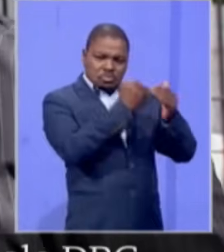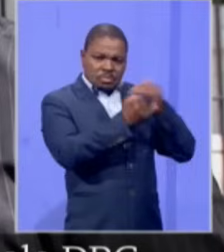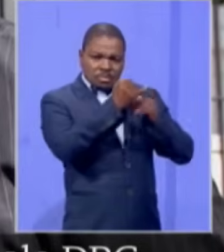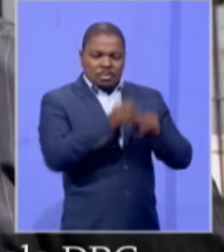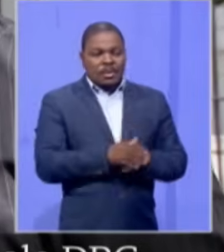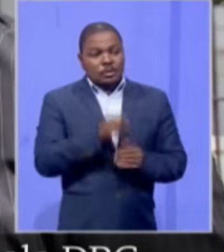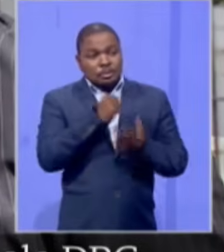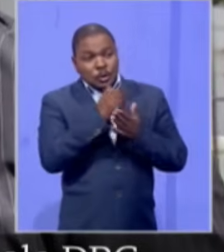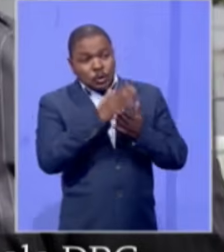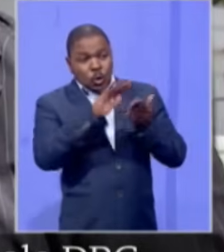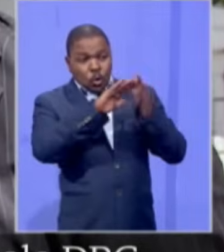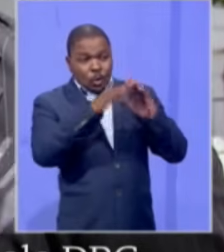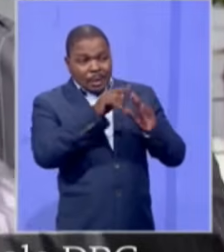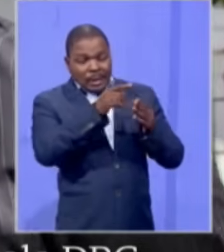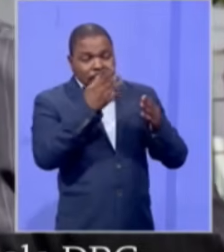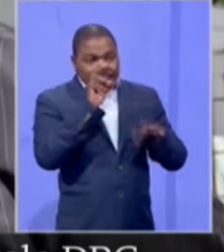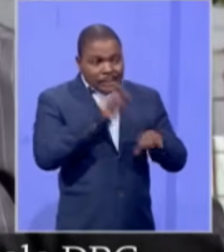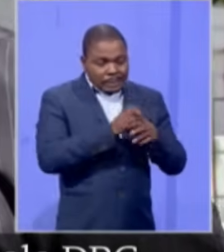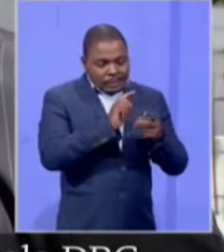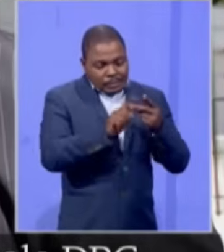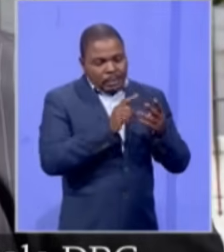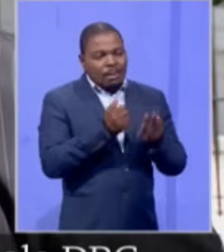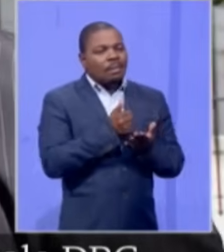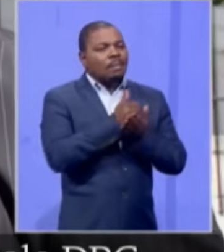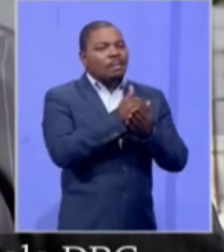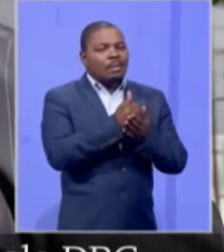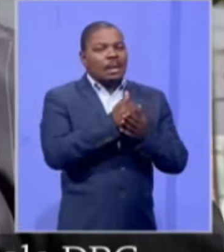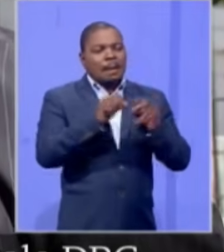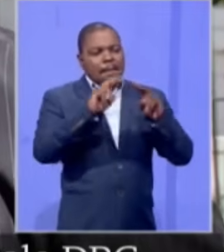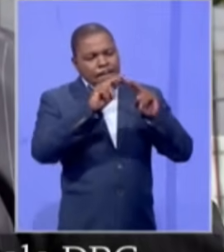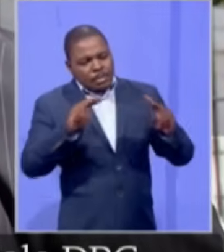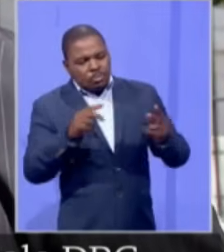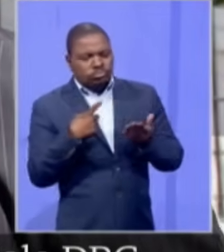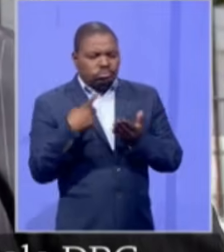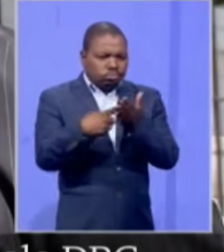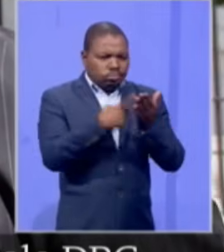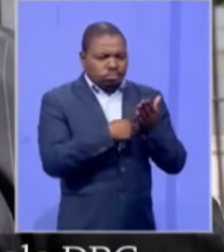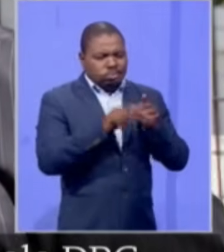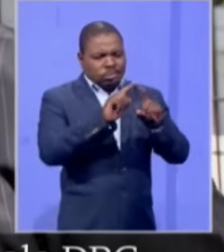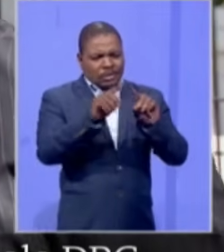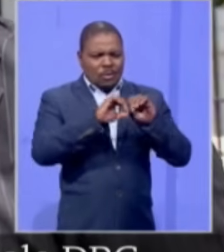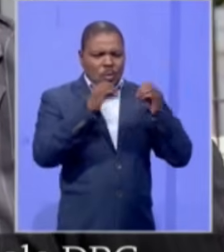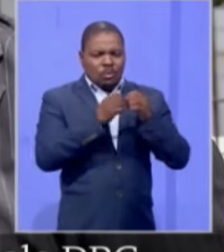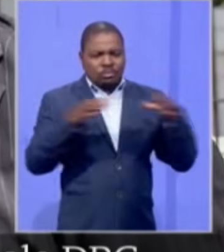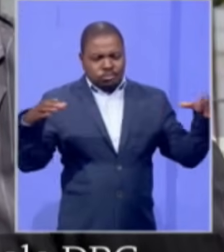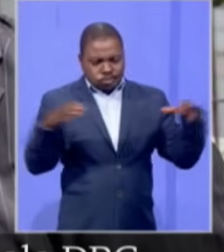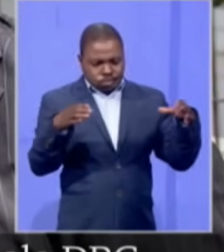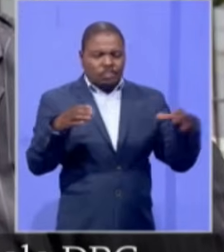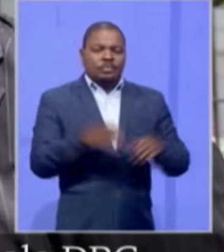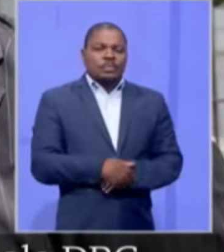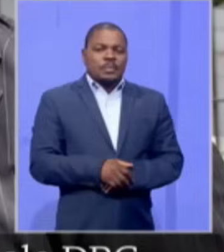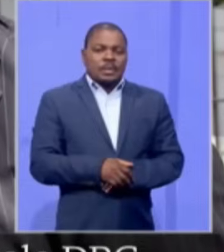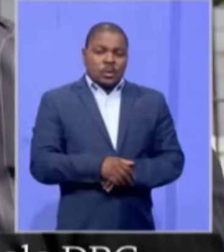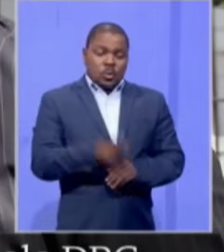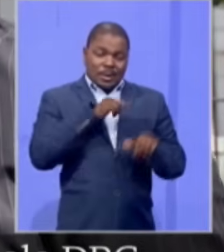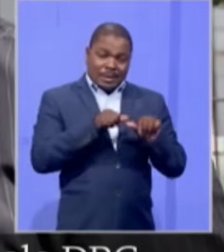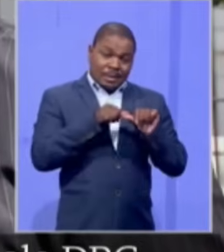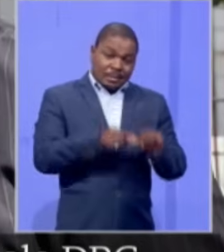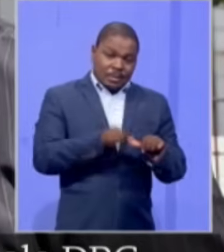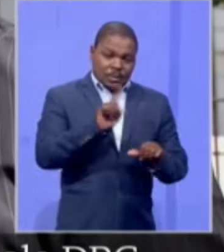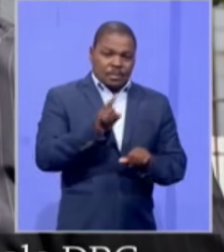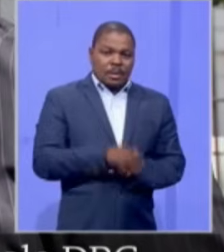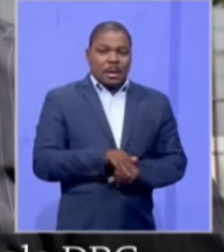humanitarian access, and also for a peaceful dialogue and engagements with all parties, and with an emphasis that everyone who